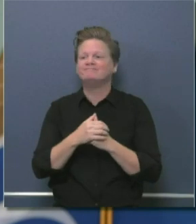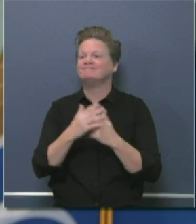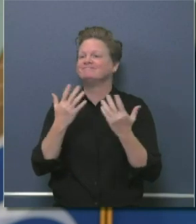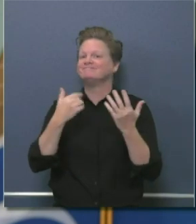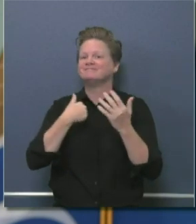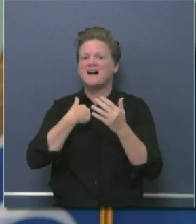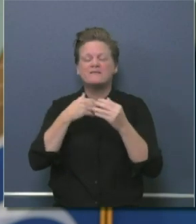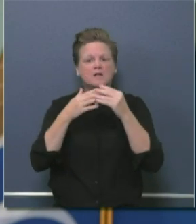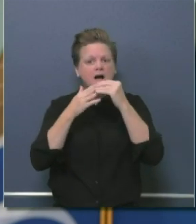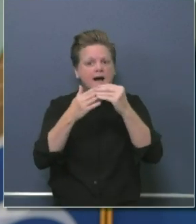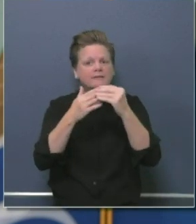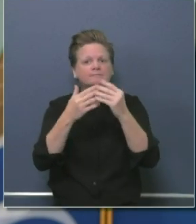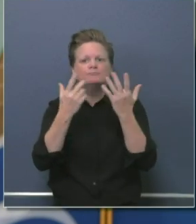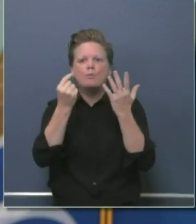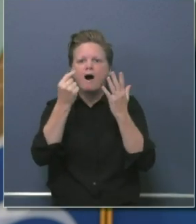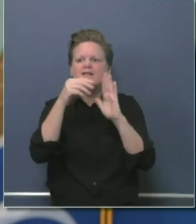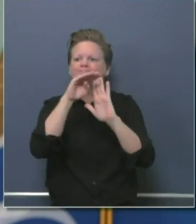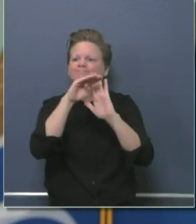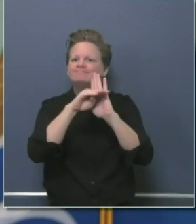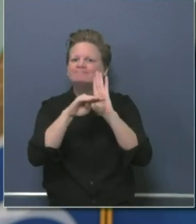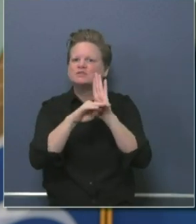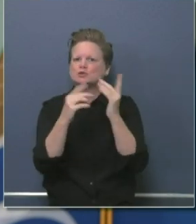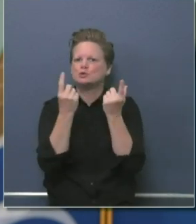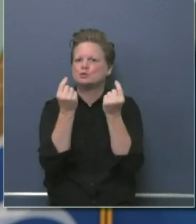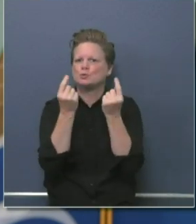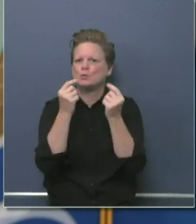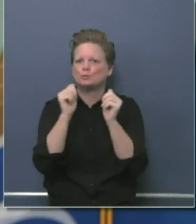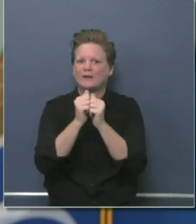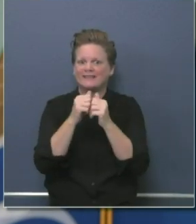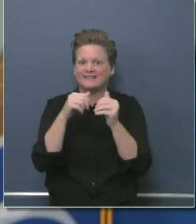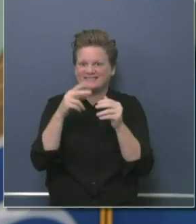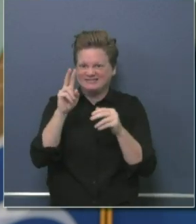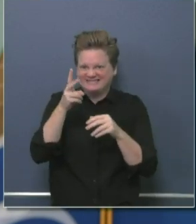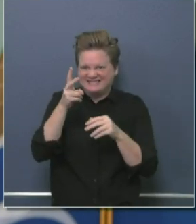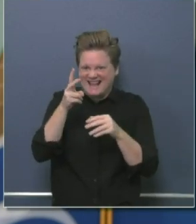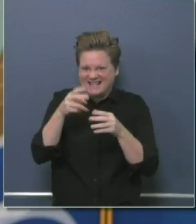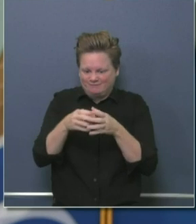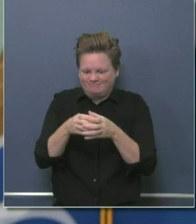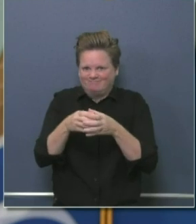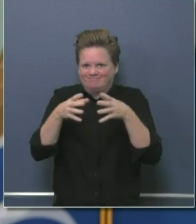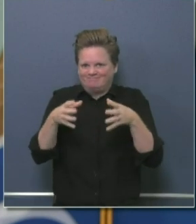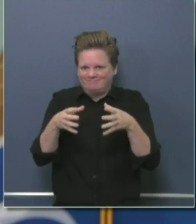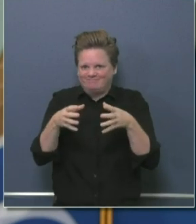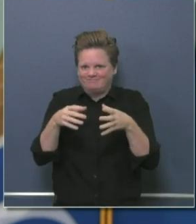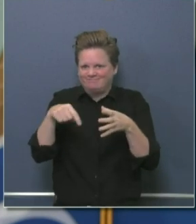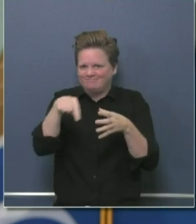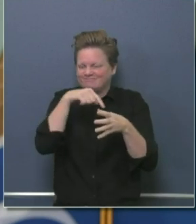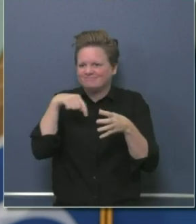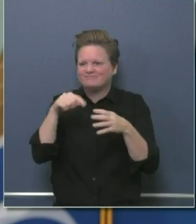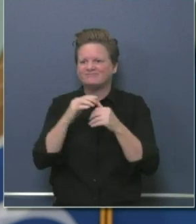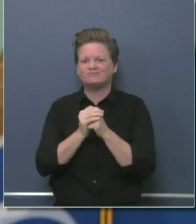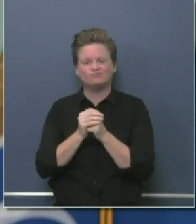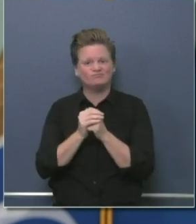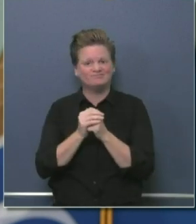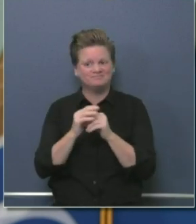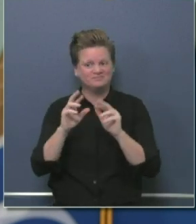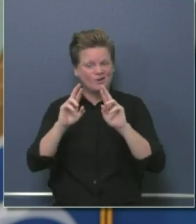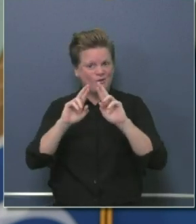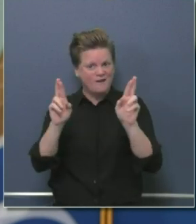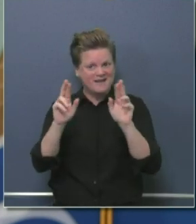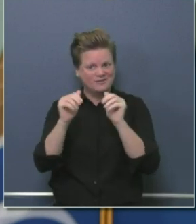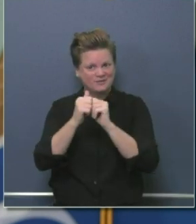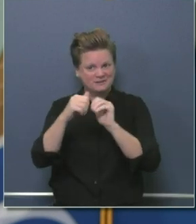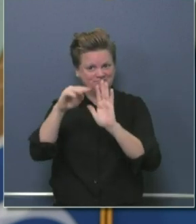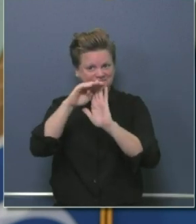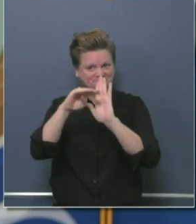we begin to move into phase 2 with our eyes wide open, with the data front and center, and with that